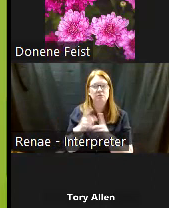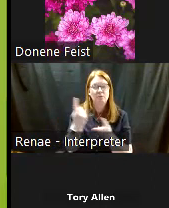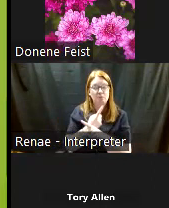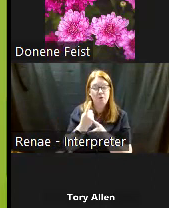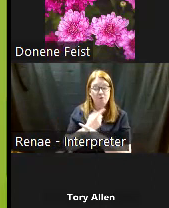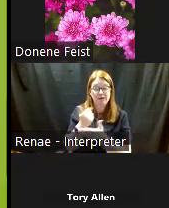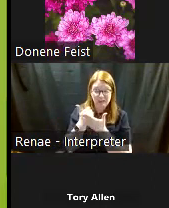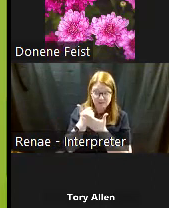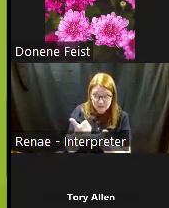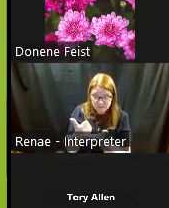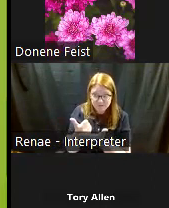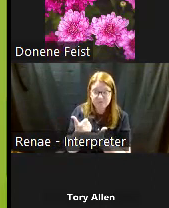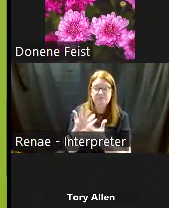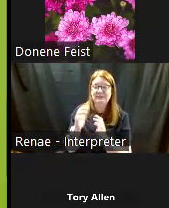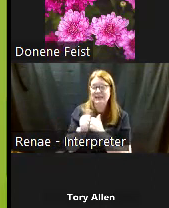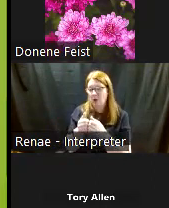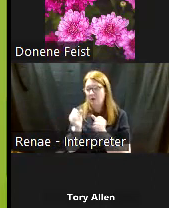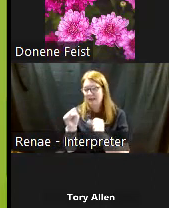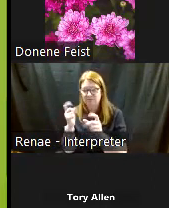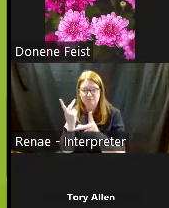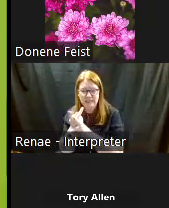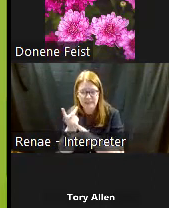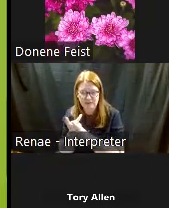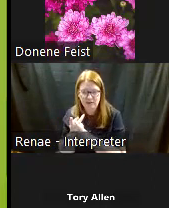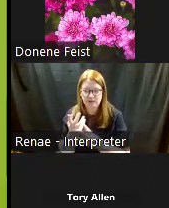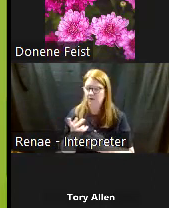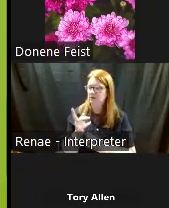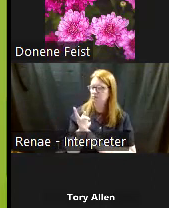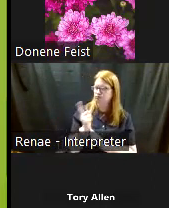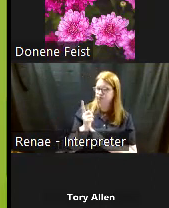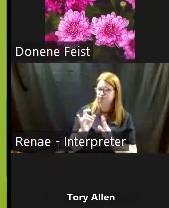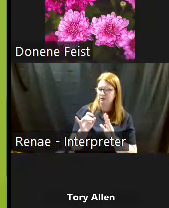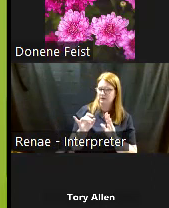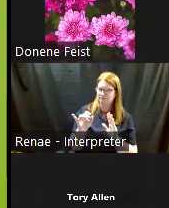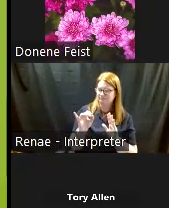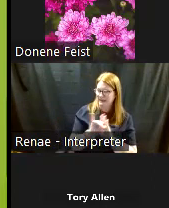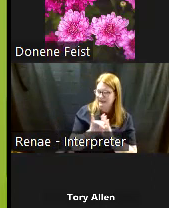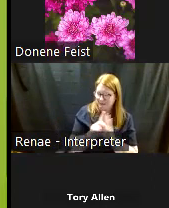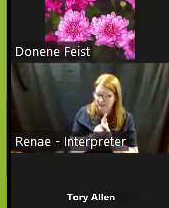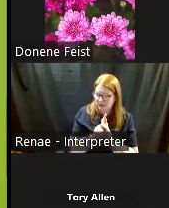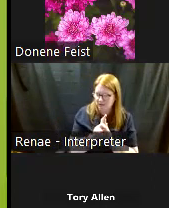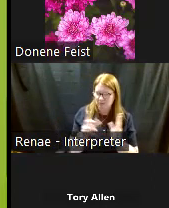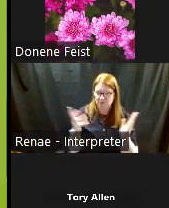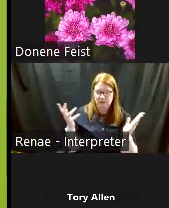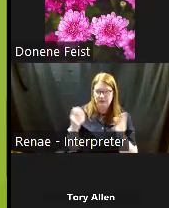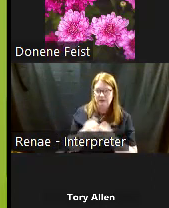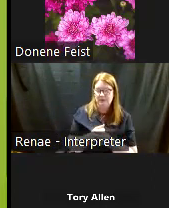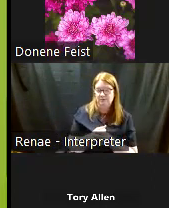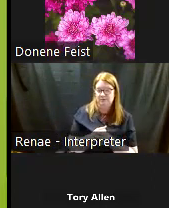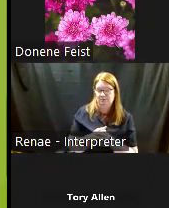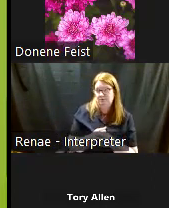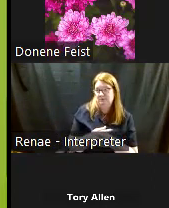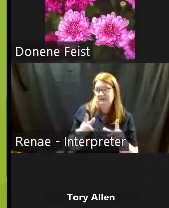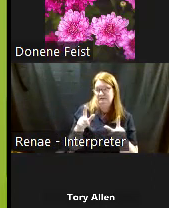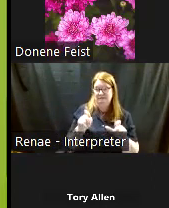management options are. Again, just early detection, because we can test this at, the earliest I've ever